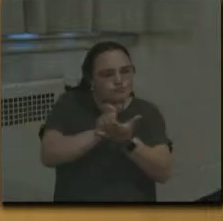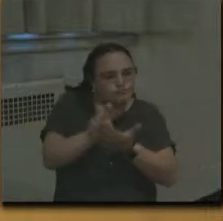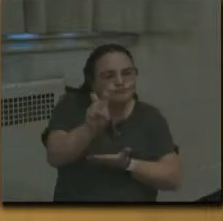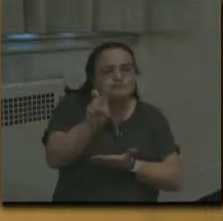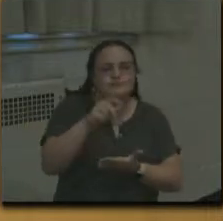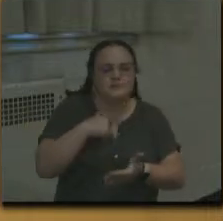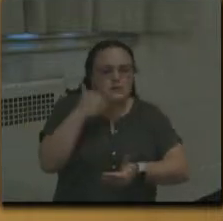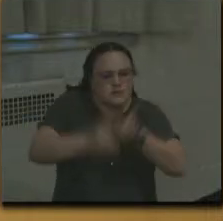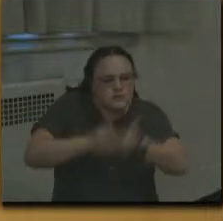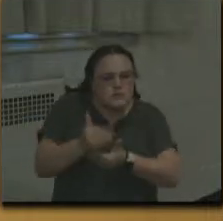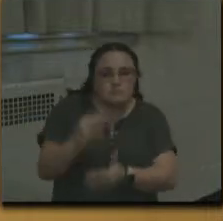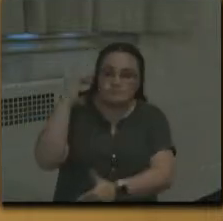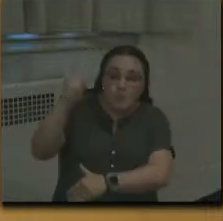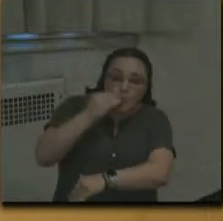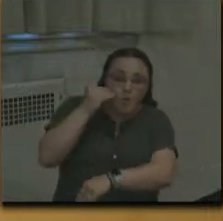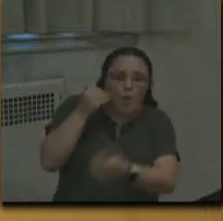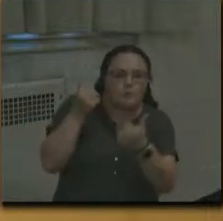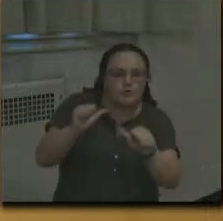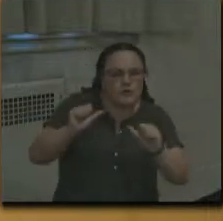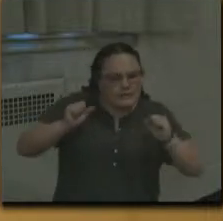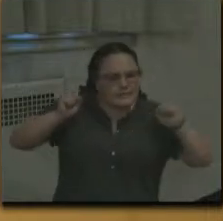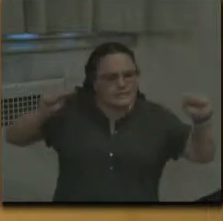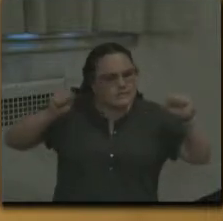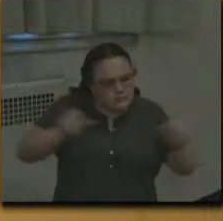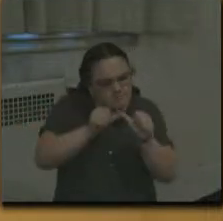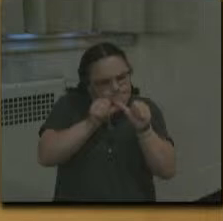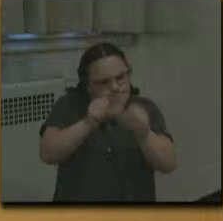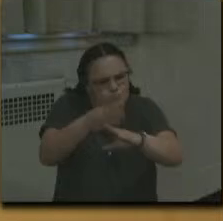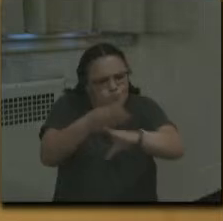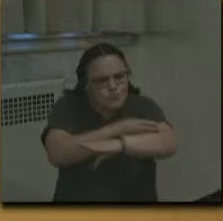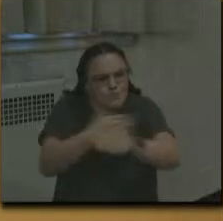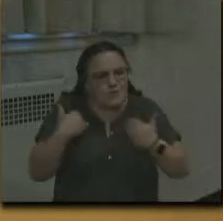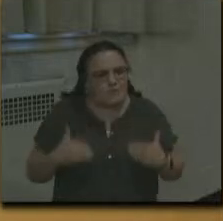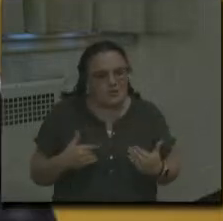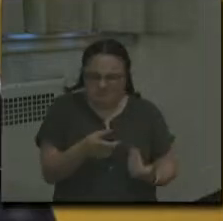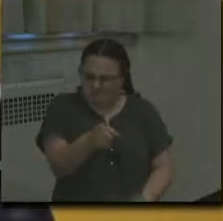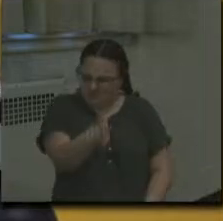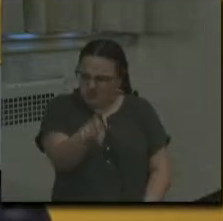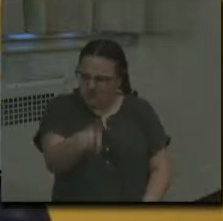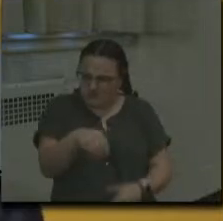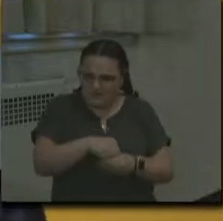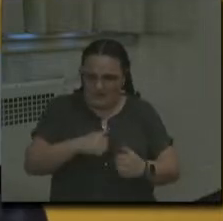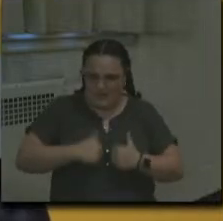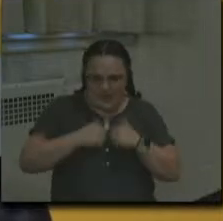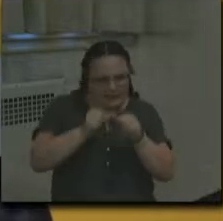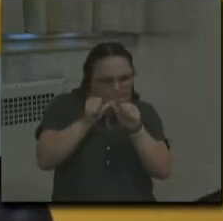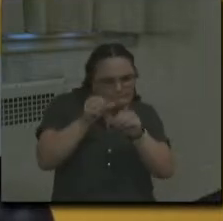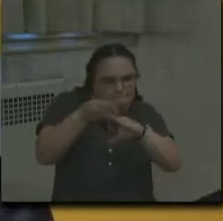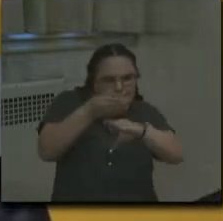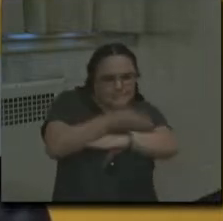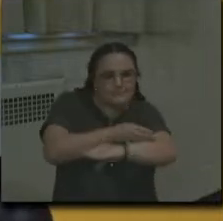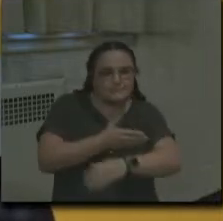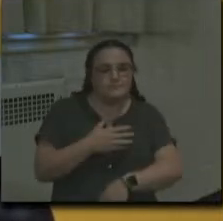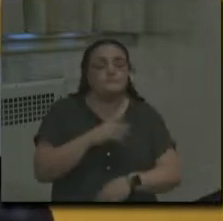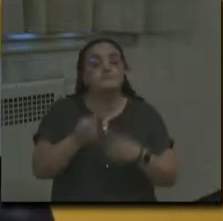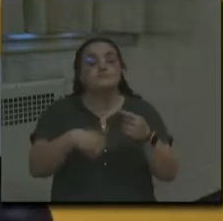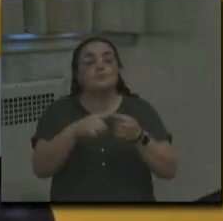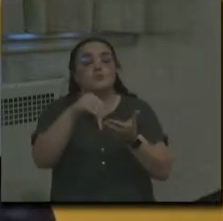home and trying to maintain my shape and always get better as you should in life. When they come in, they feel